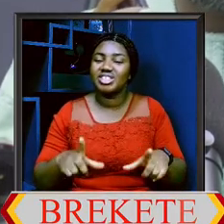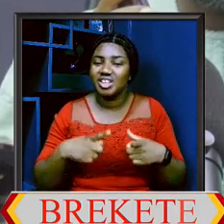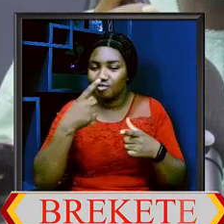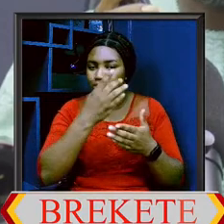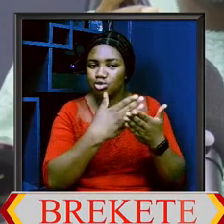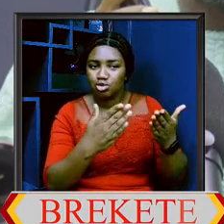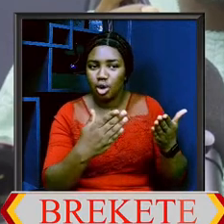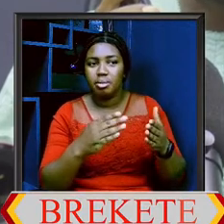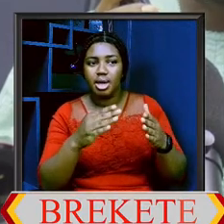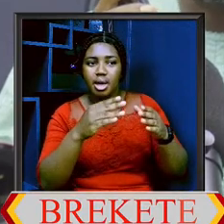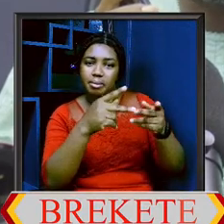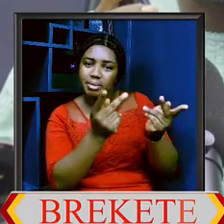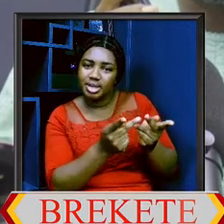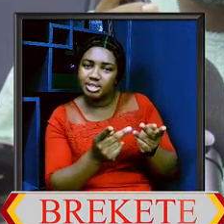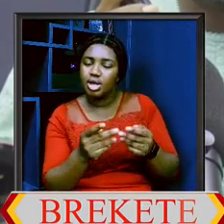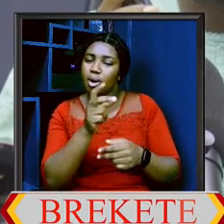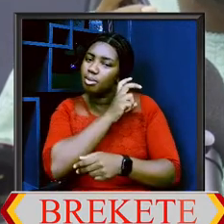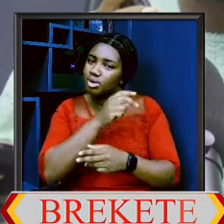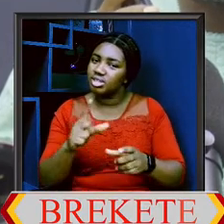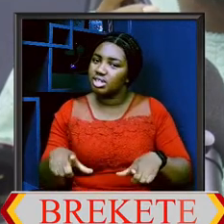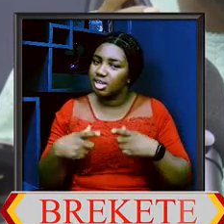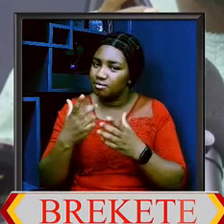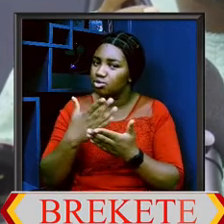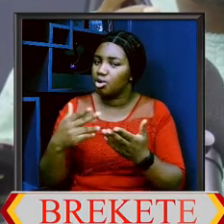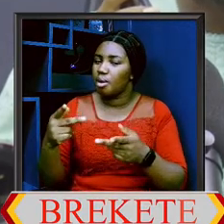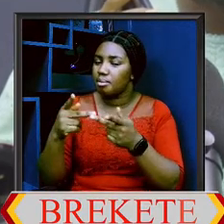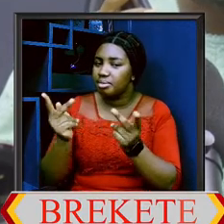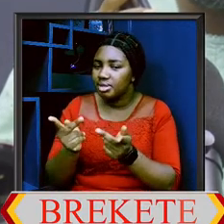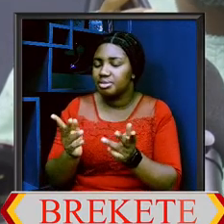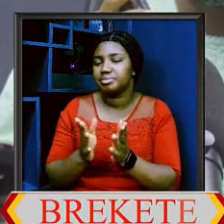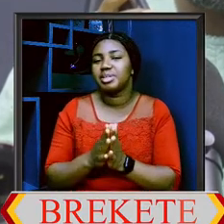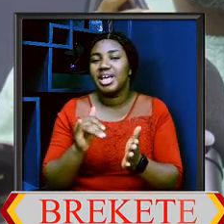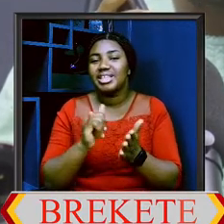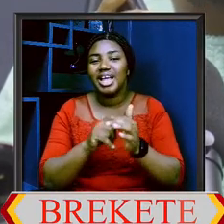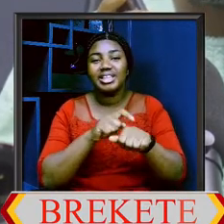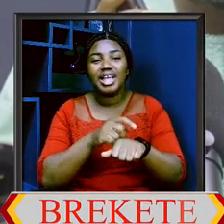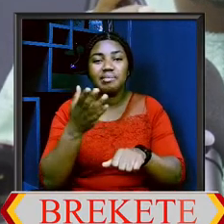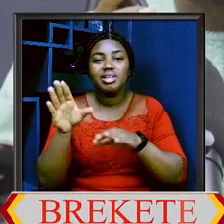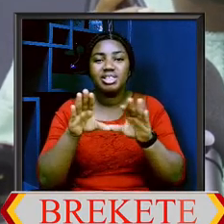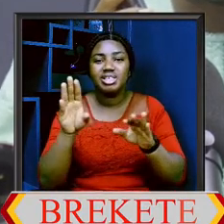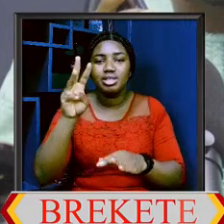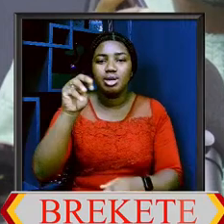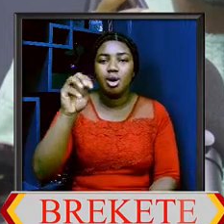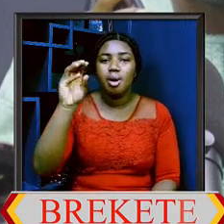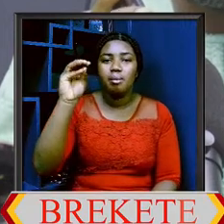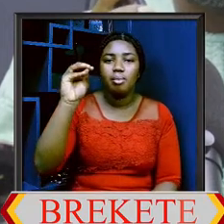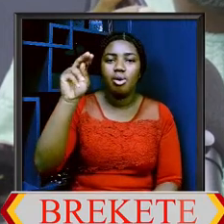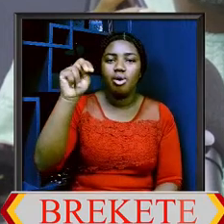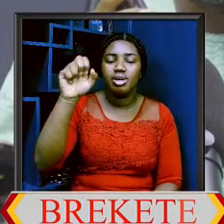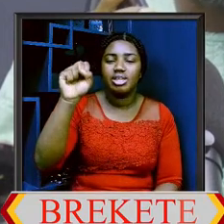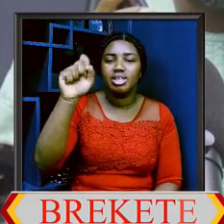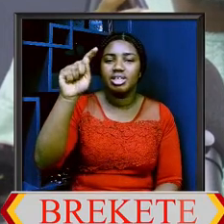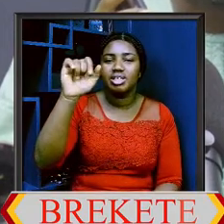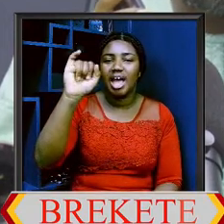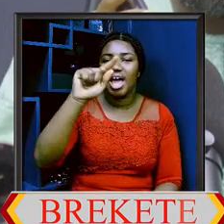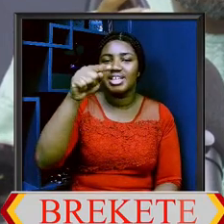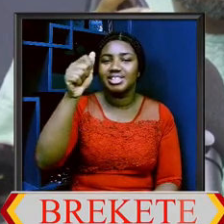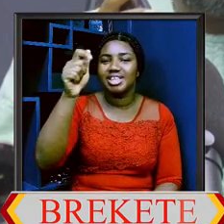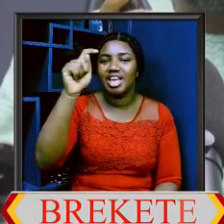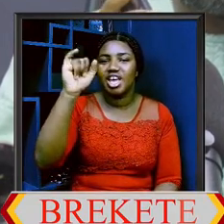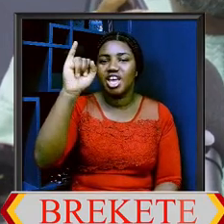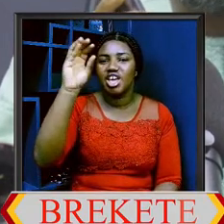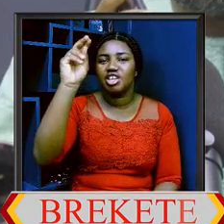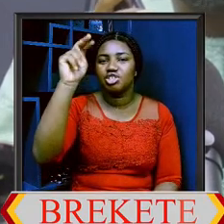blocks that time do money yes where do owner